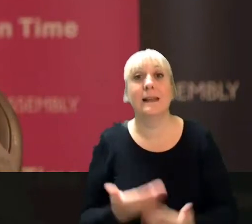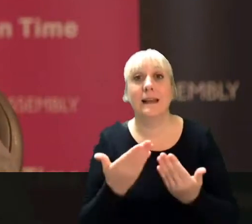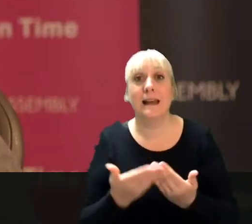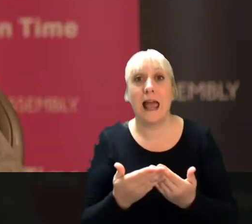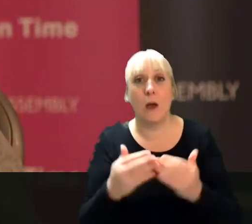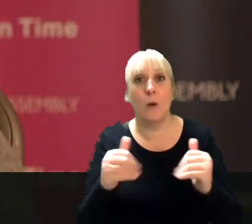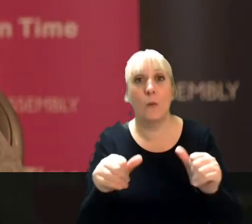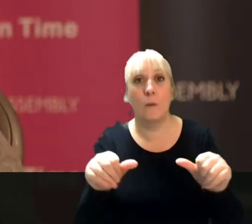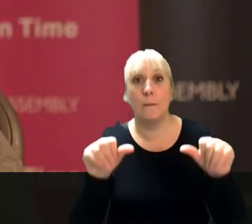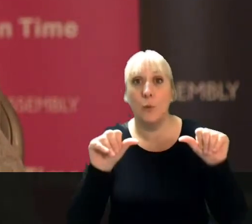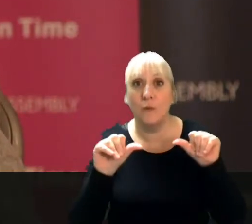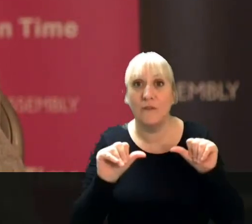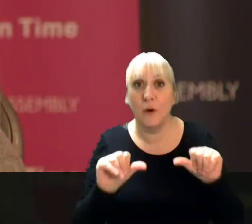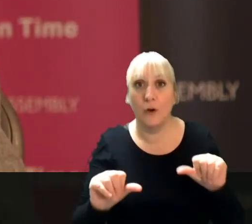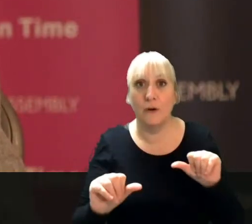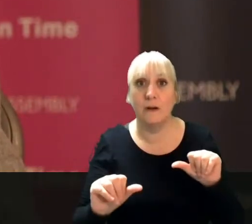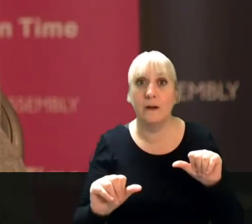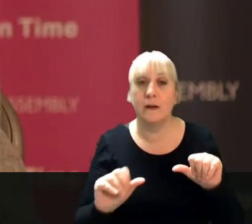one, which is